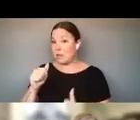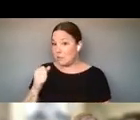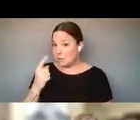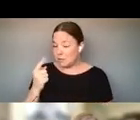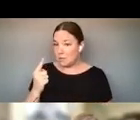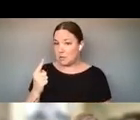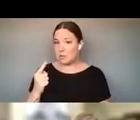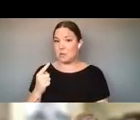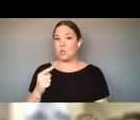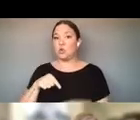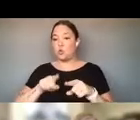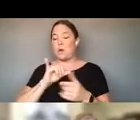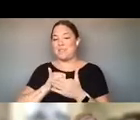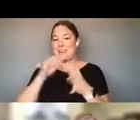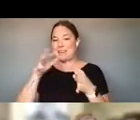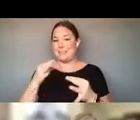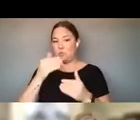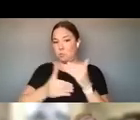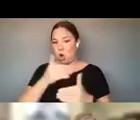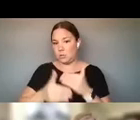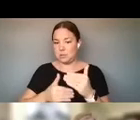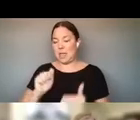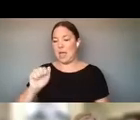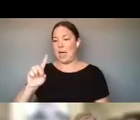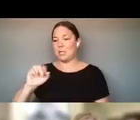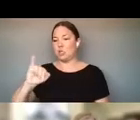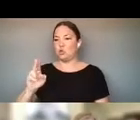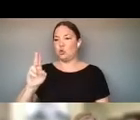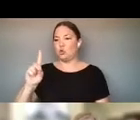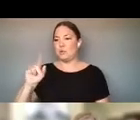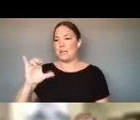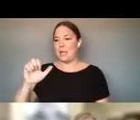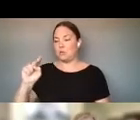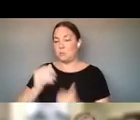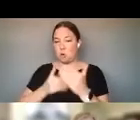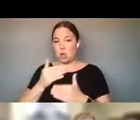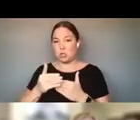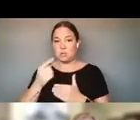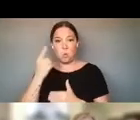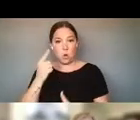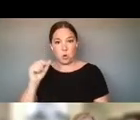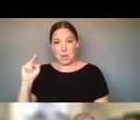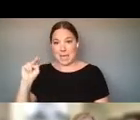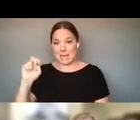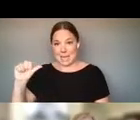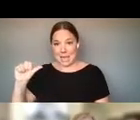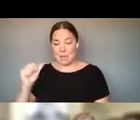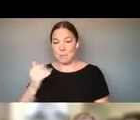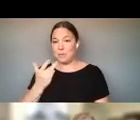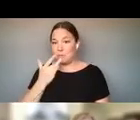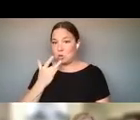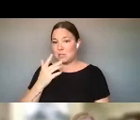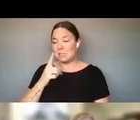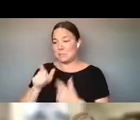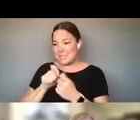adjudication process, um, if the NEA prefers funding specific types of